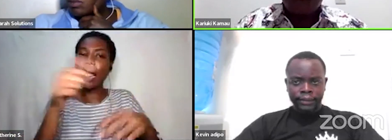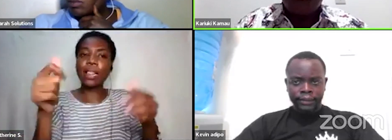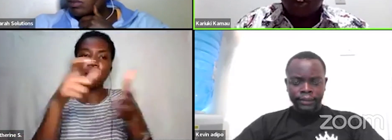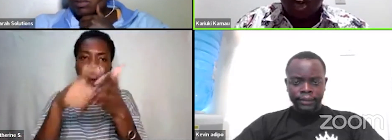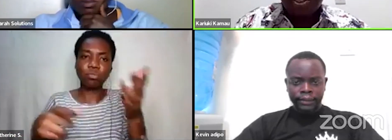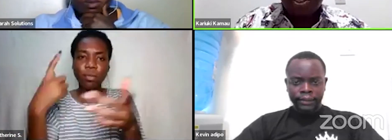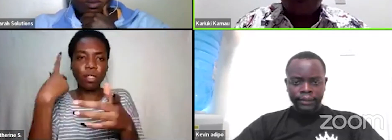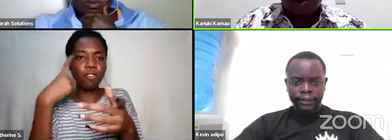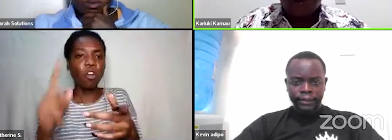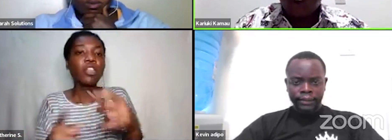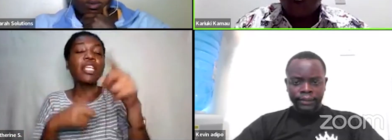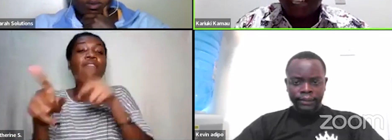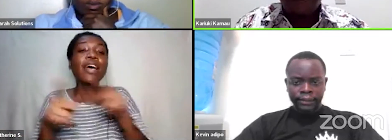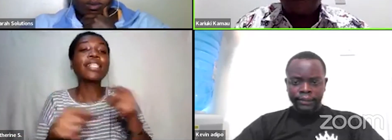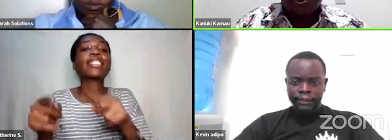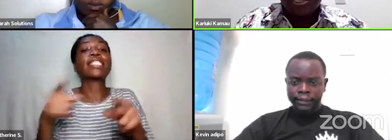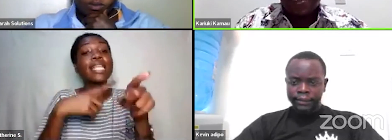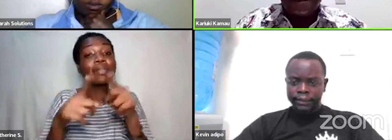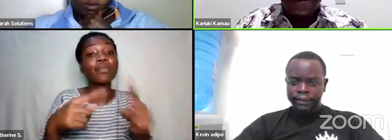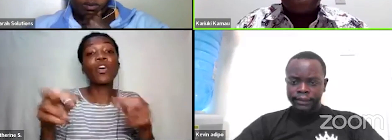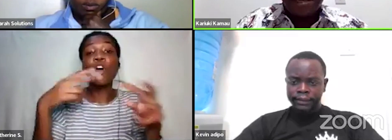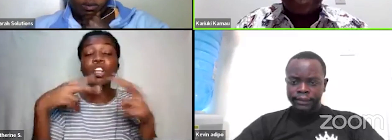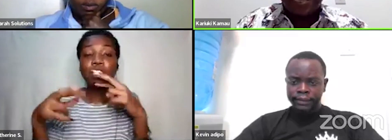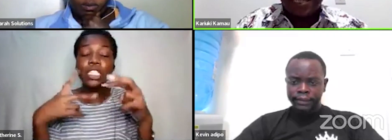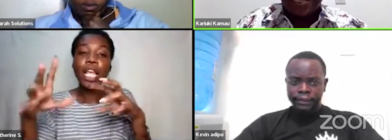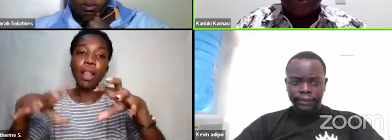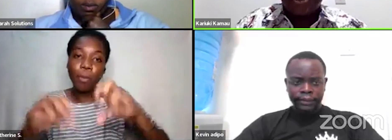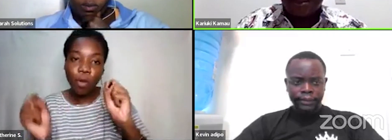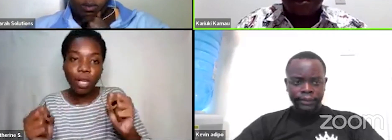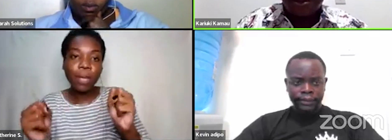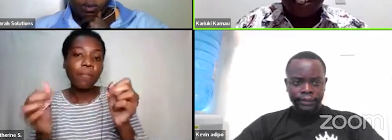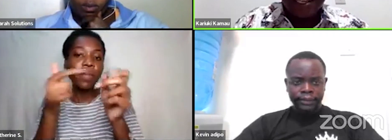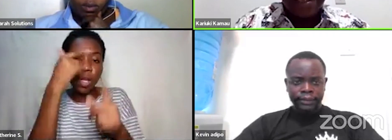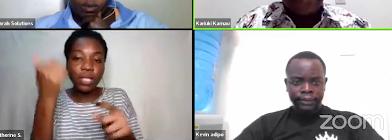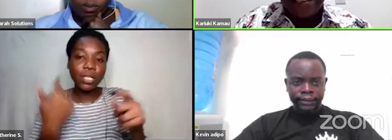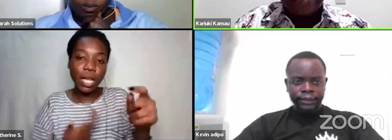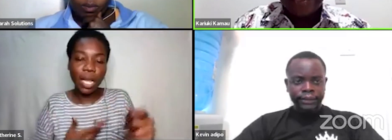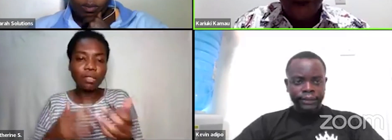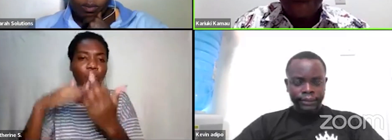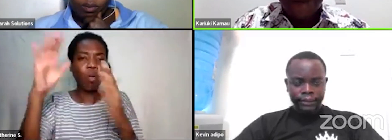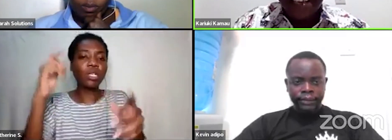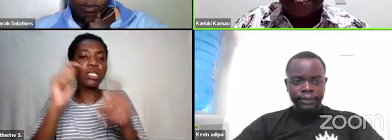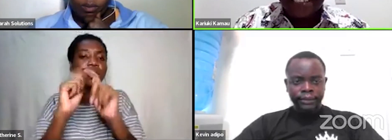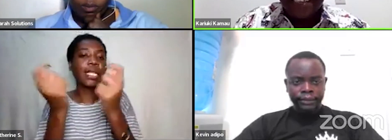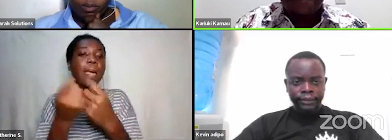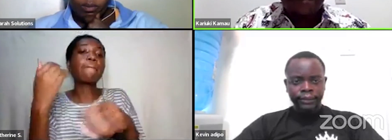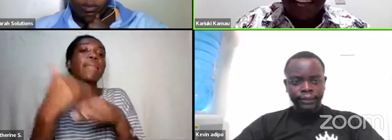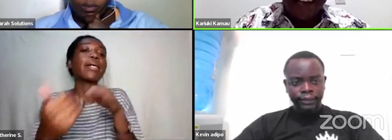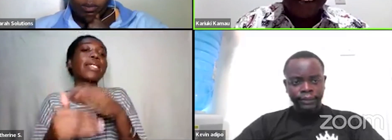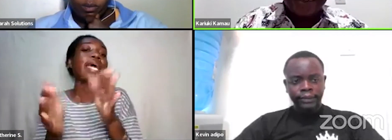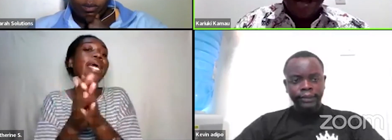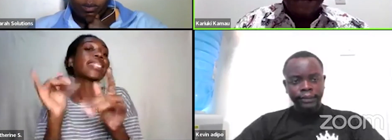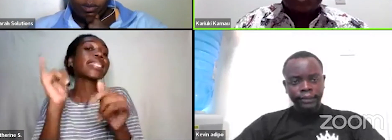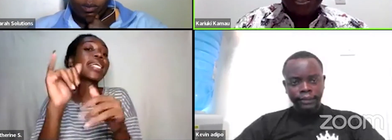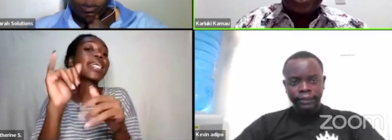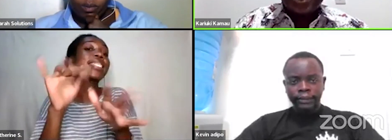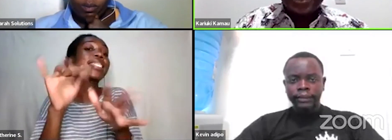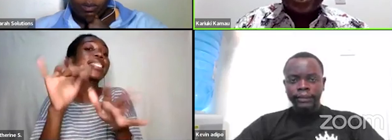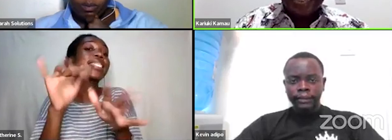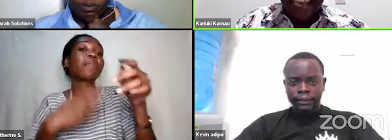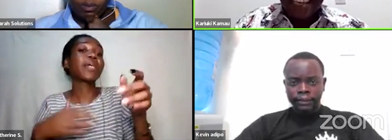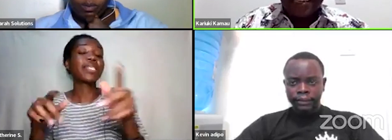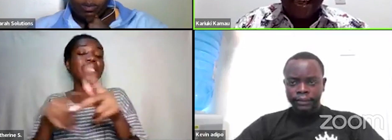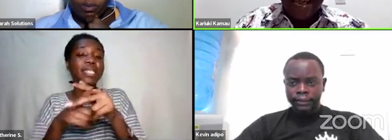safaris, for transport, for hotel booking, because we were majoring with the team building. That's how my journey began.